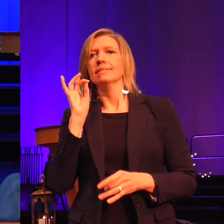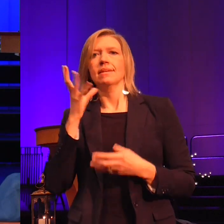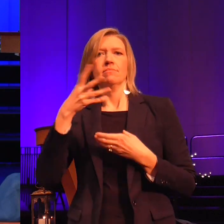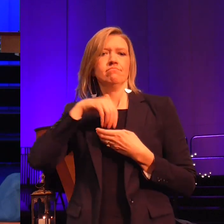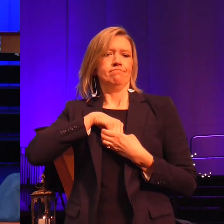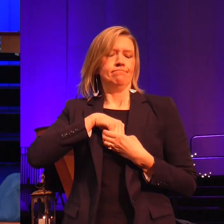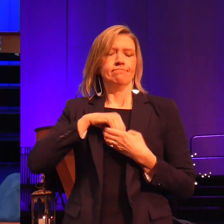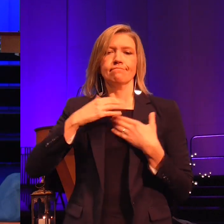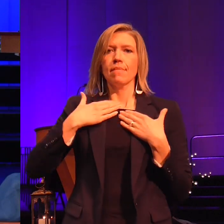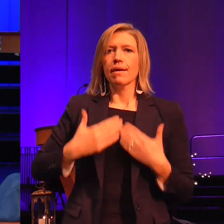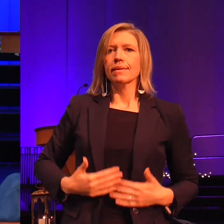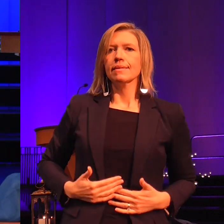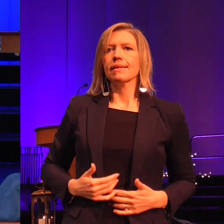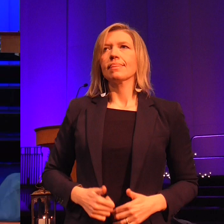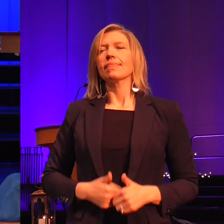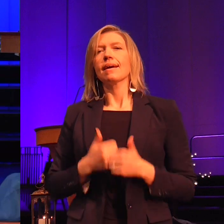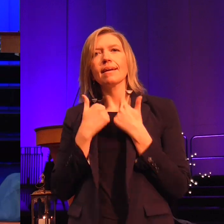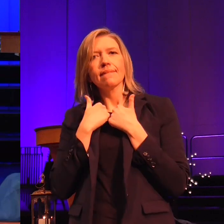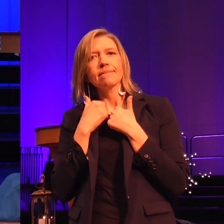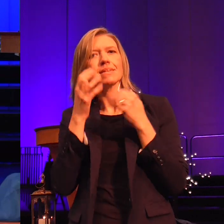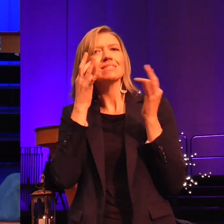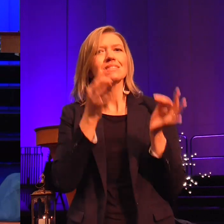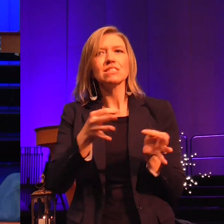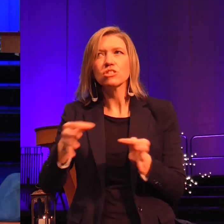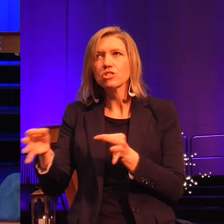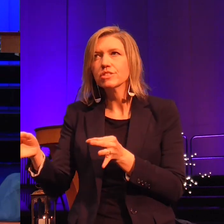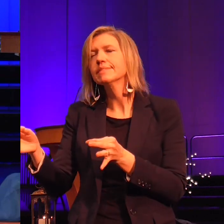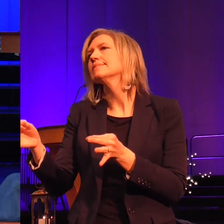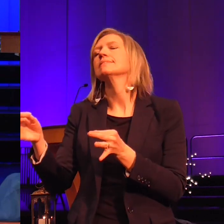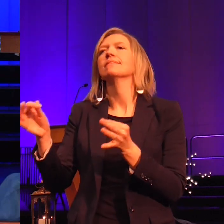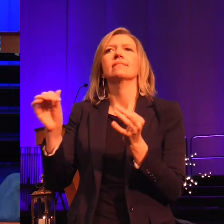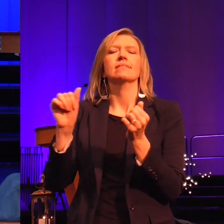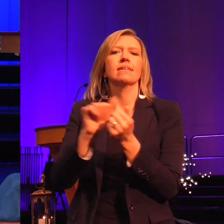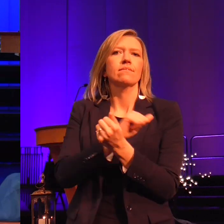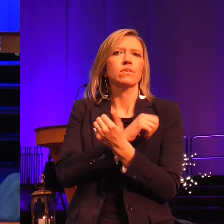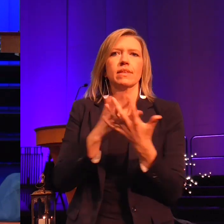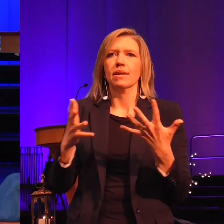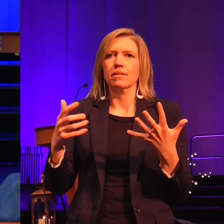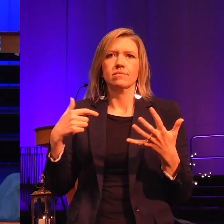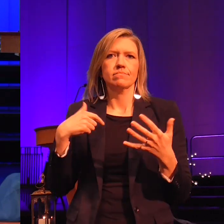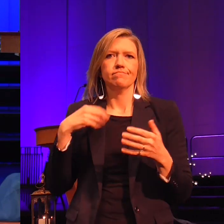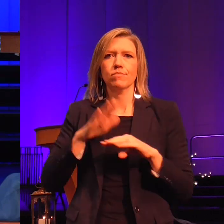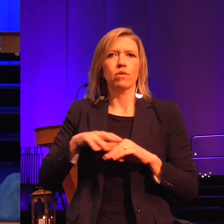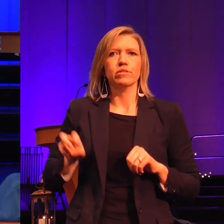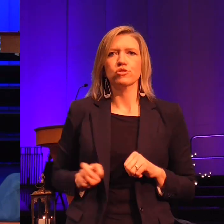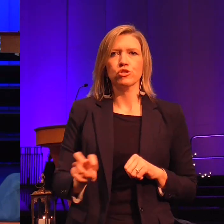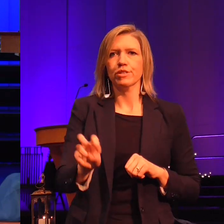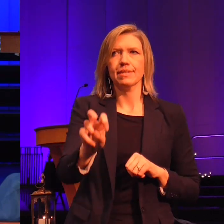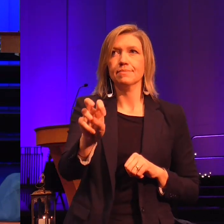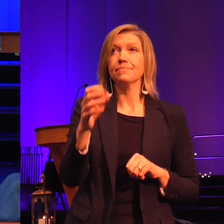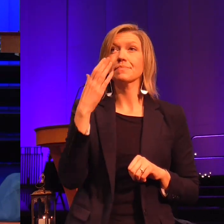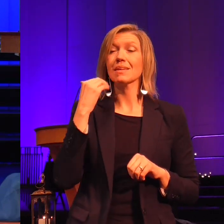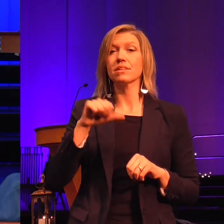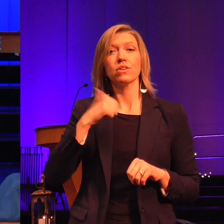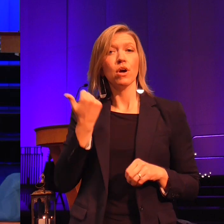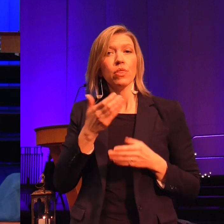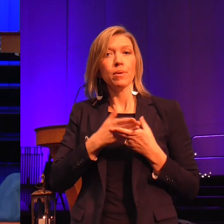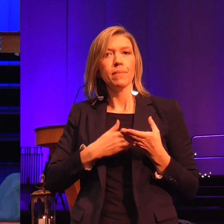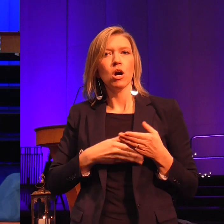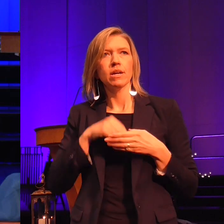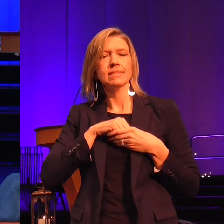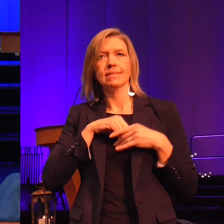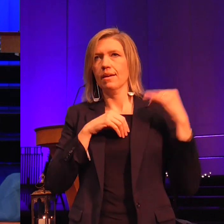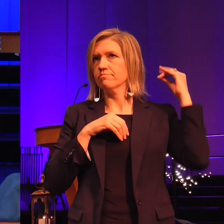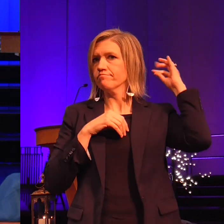our life, inhabiting our decisions, inhabiting every step of our journey. Because another part of us is always thinking